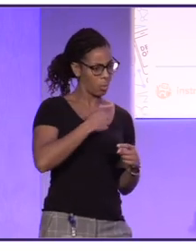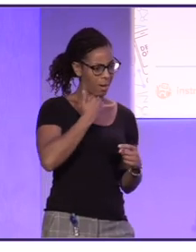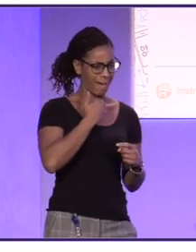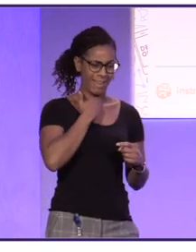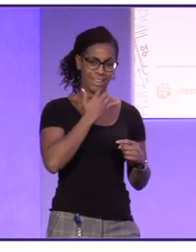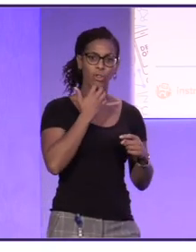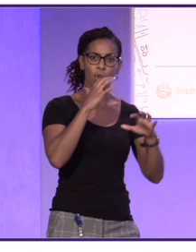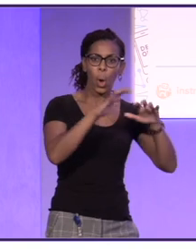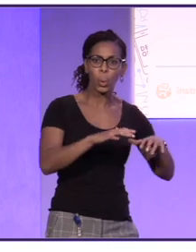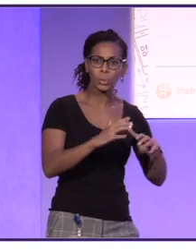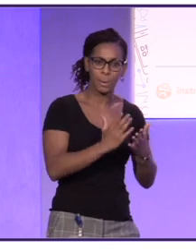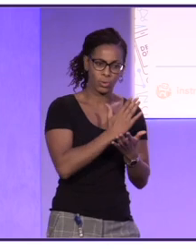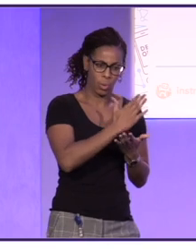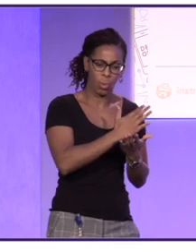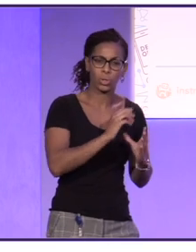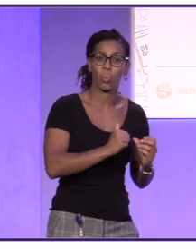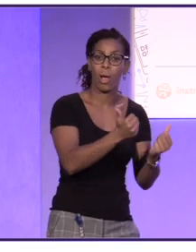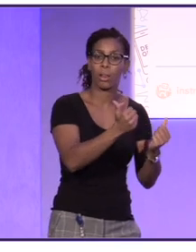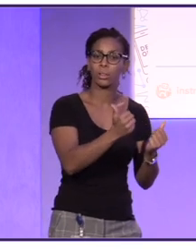condition right.